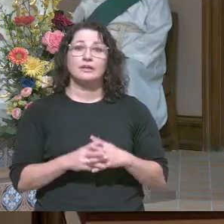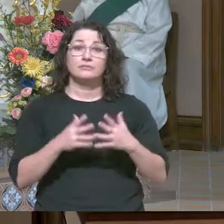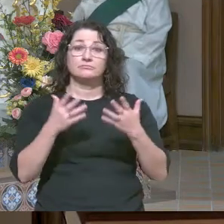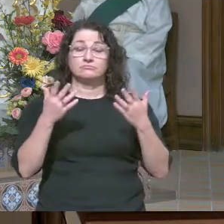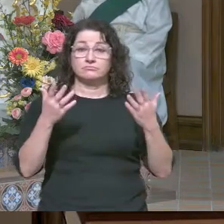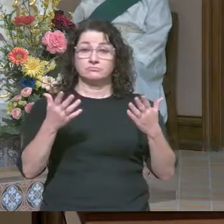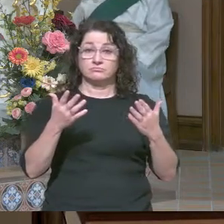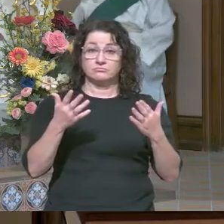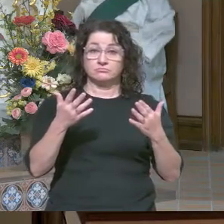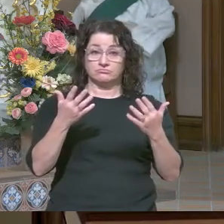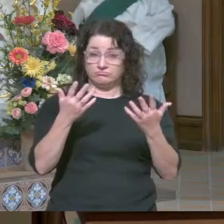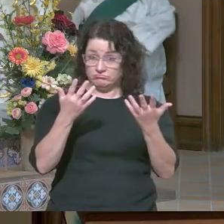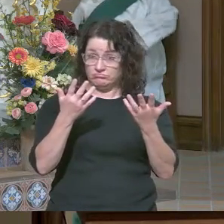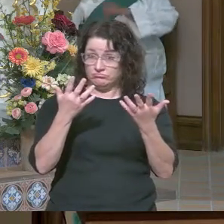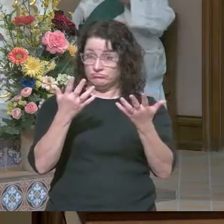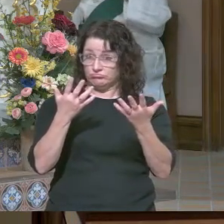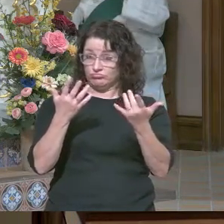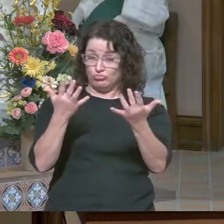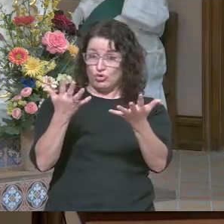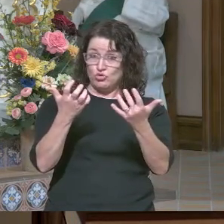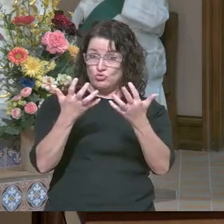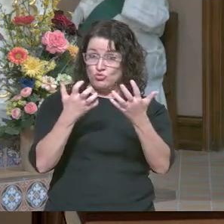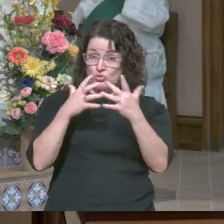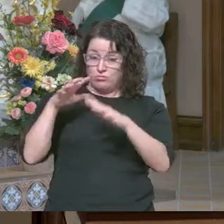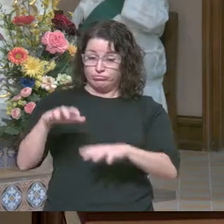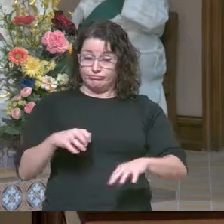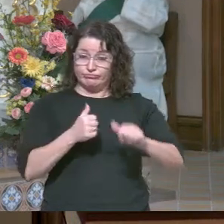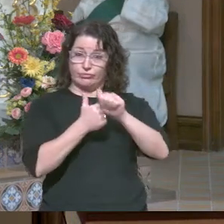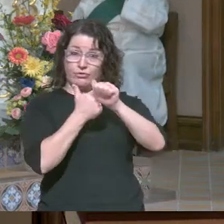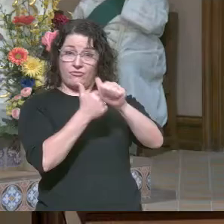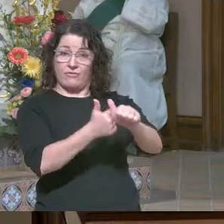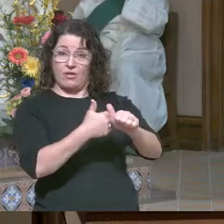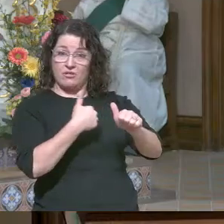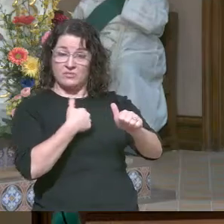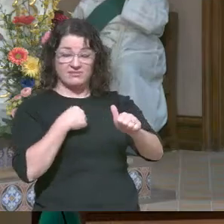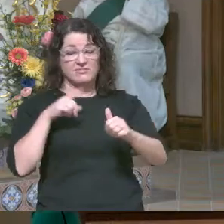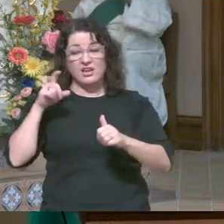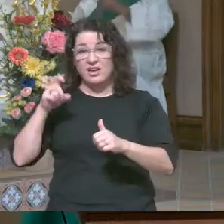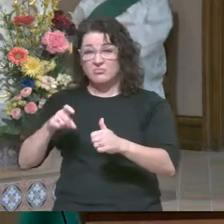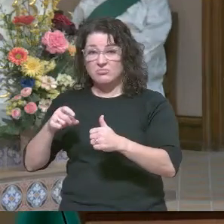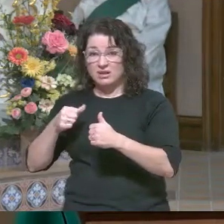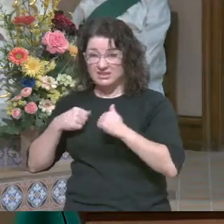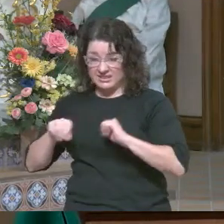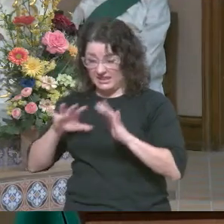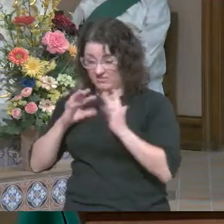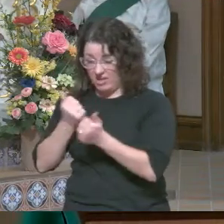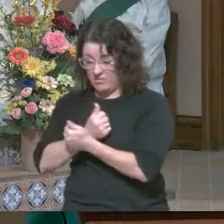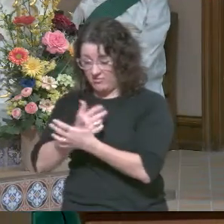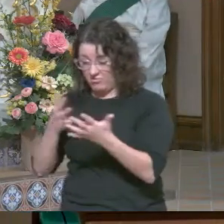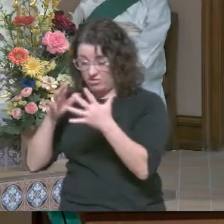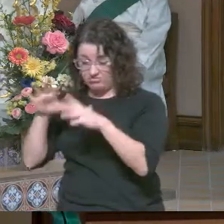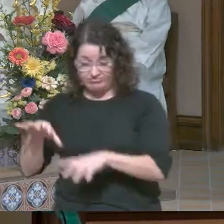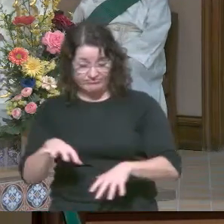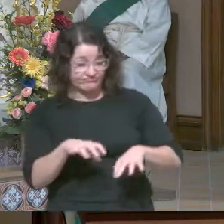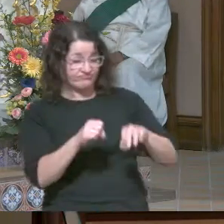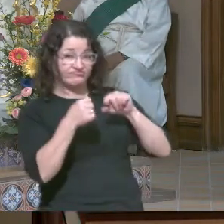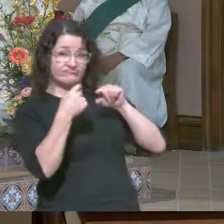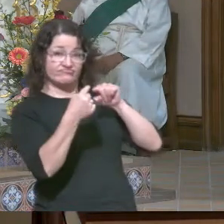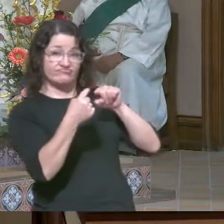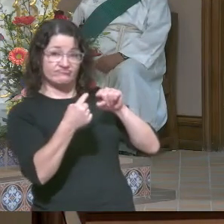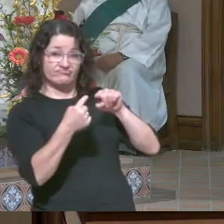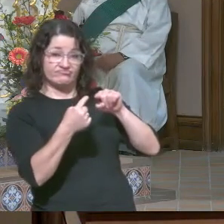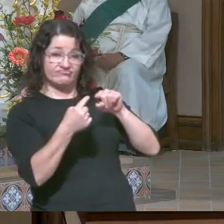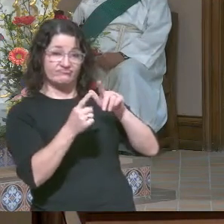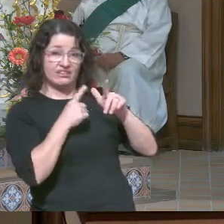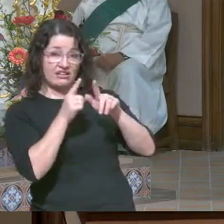Whoever wishes to come after me must deny himself, take up his cross, and